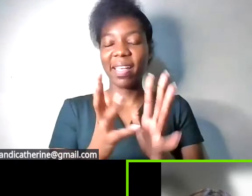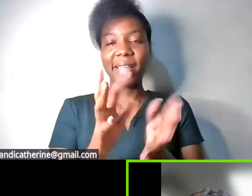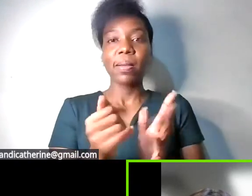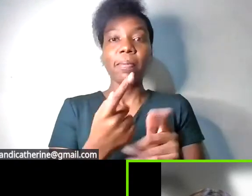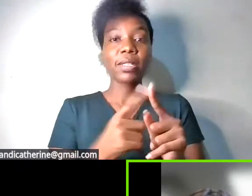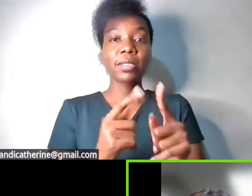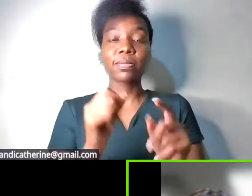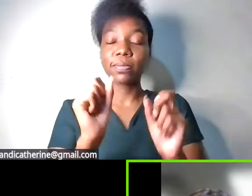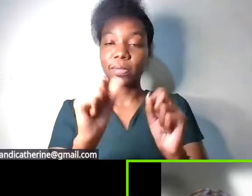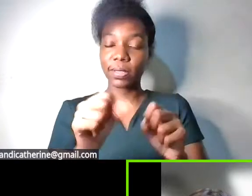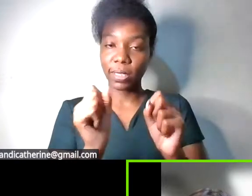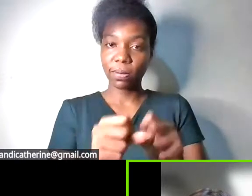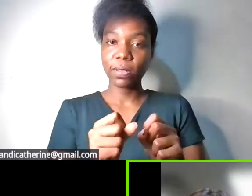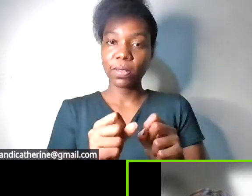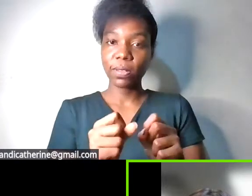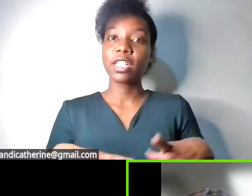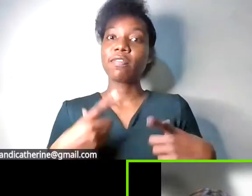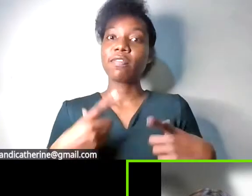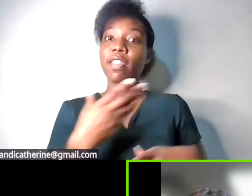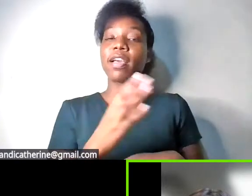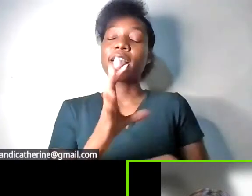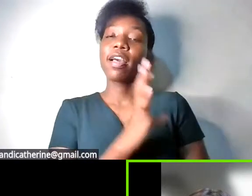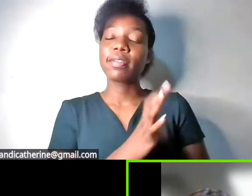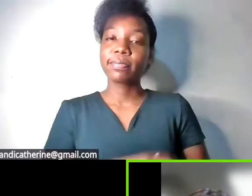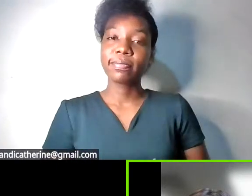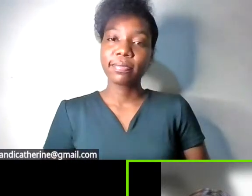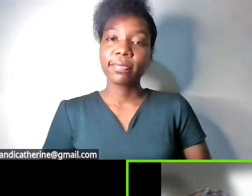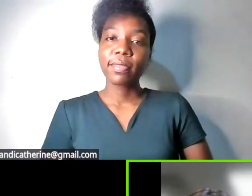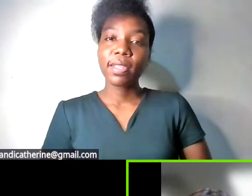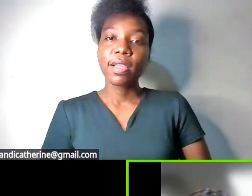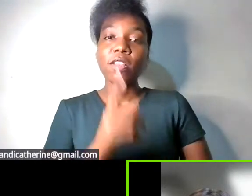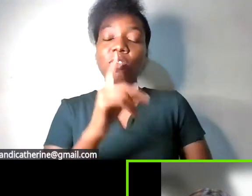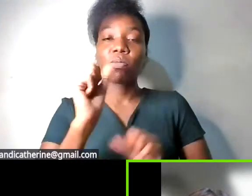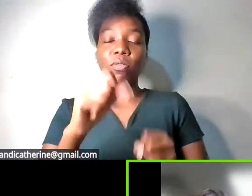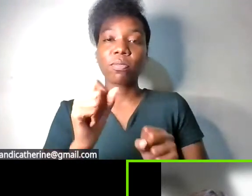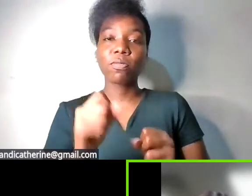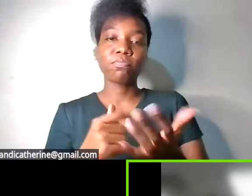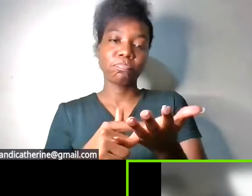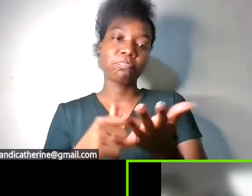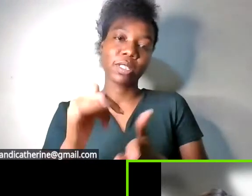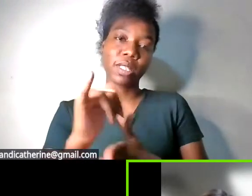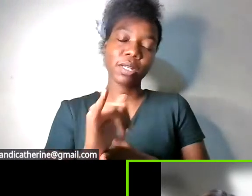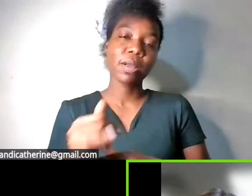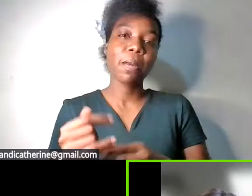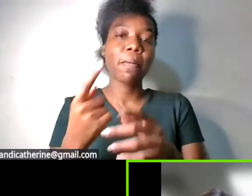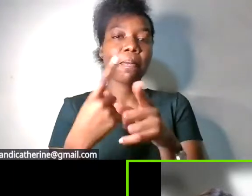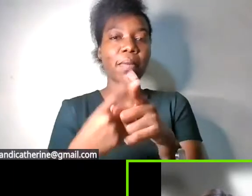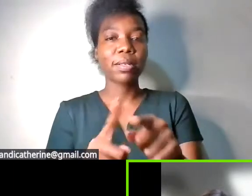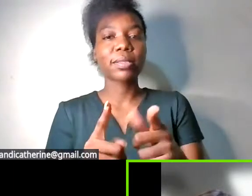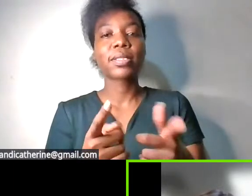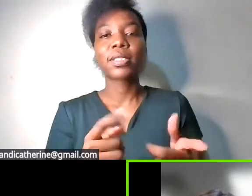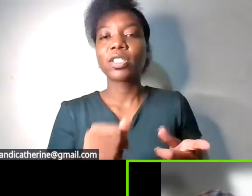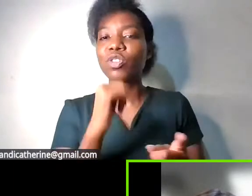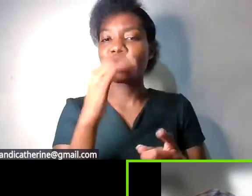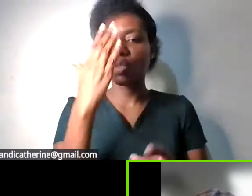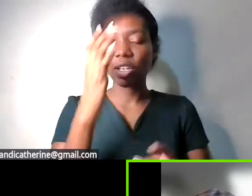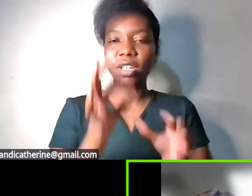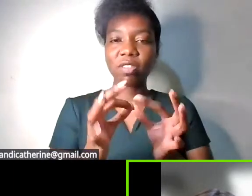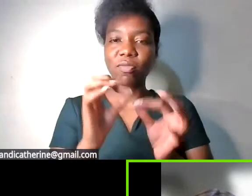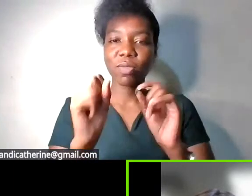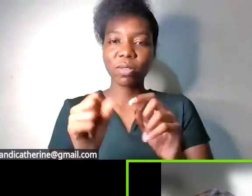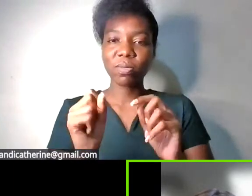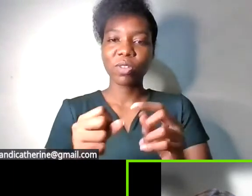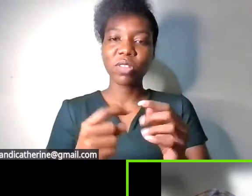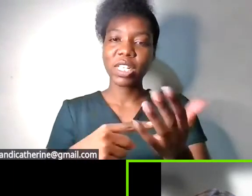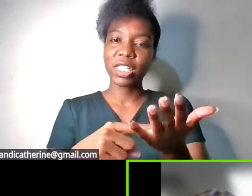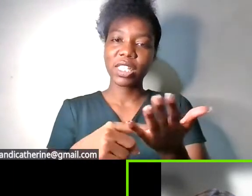well. Again, we can discuss that if you have more questions, but I'm not sure if this is the right time to discuss as far as